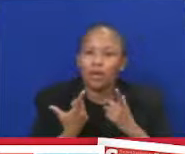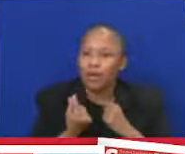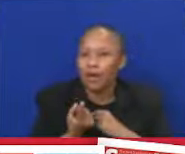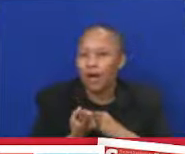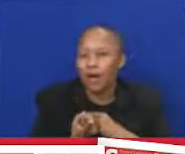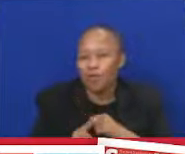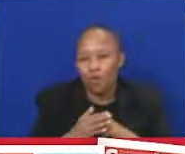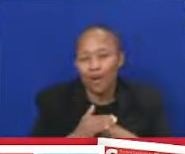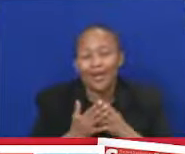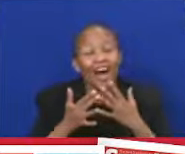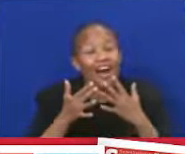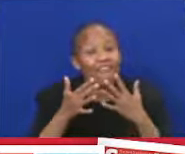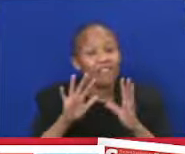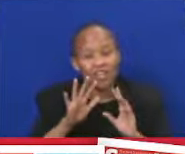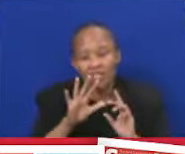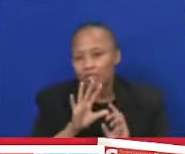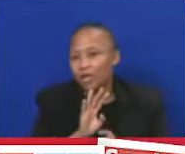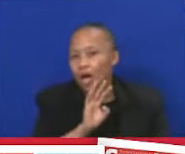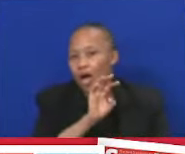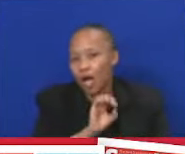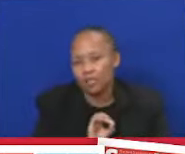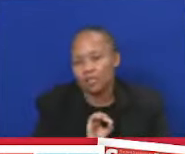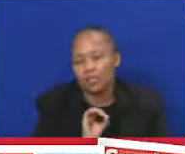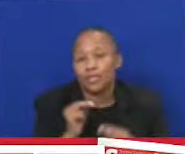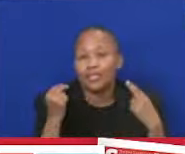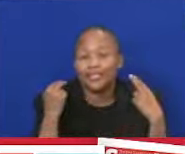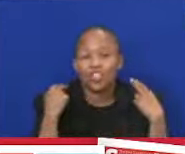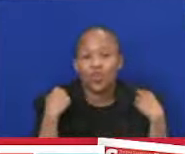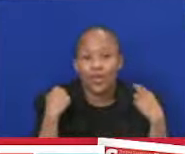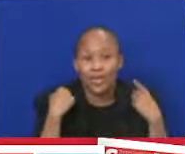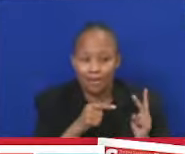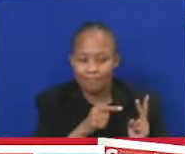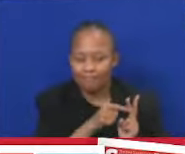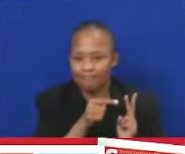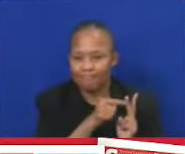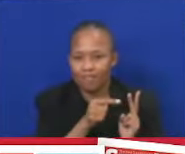two security guards to show me the safe.